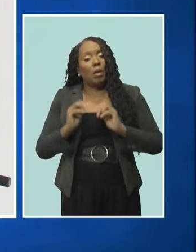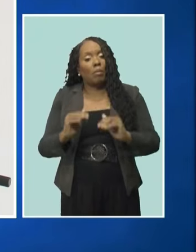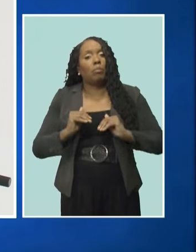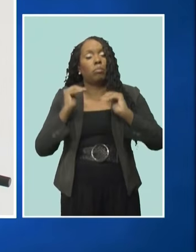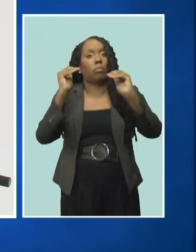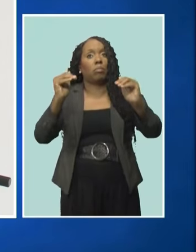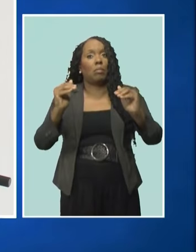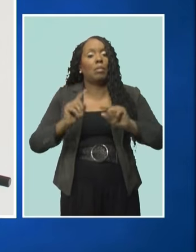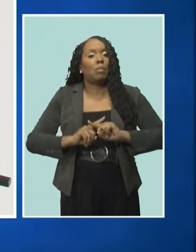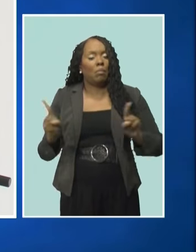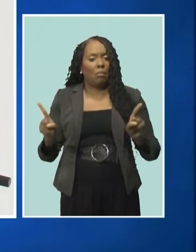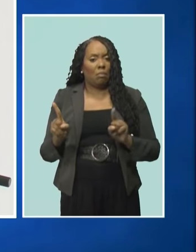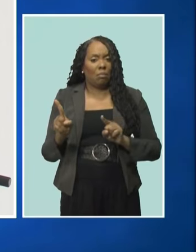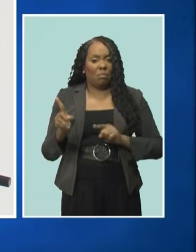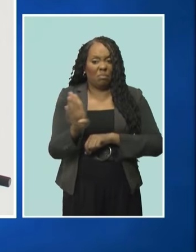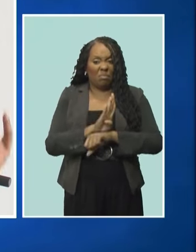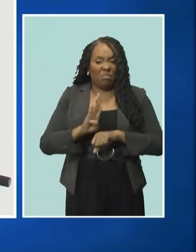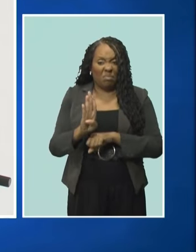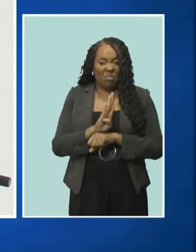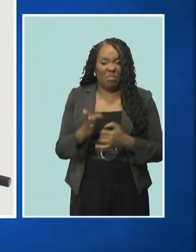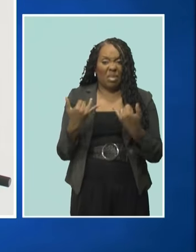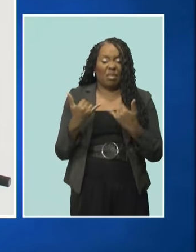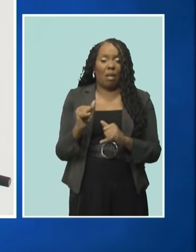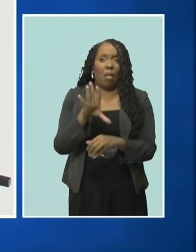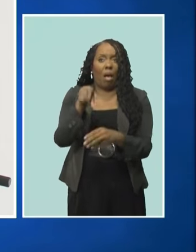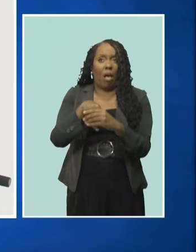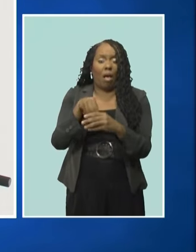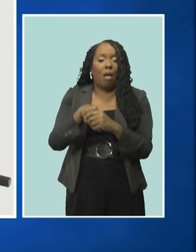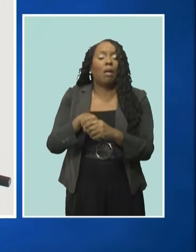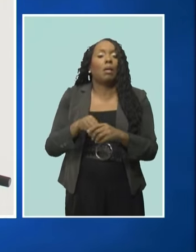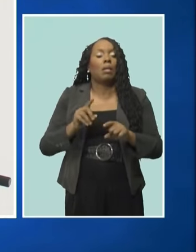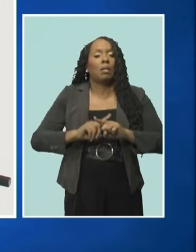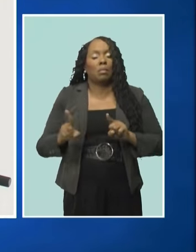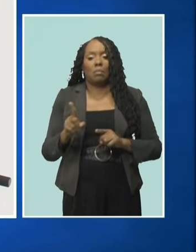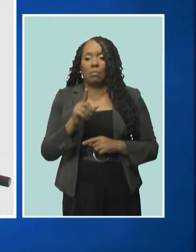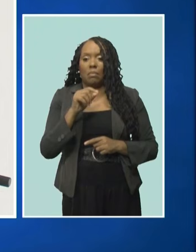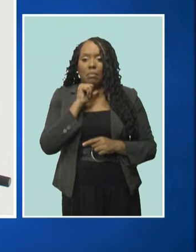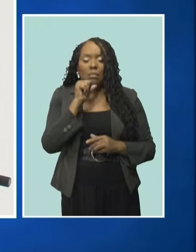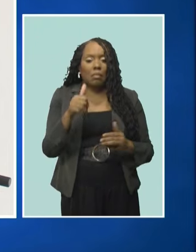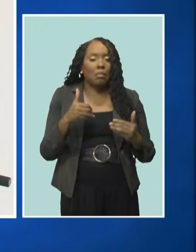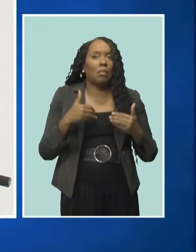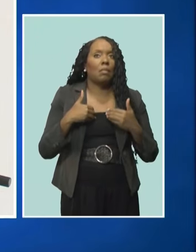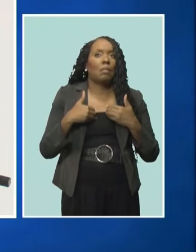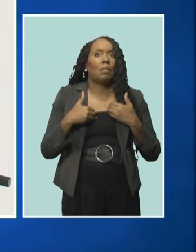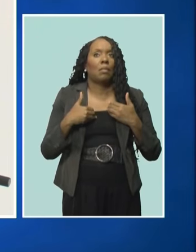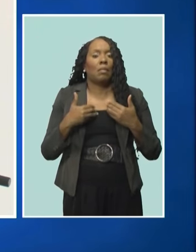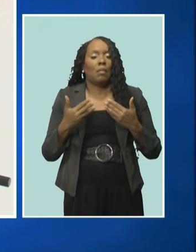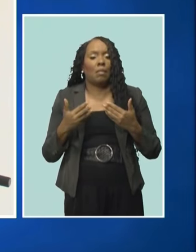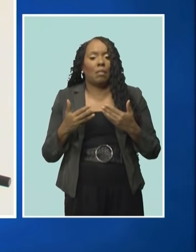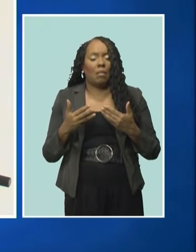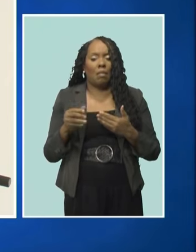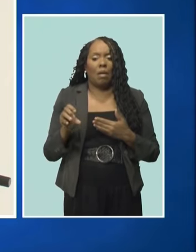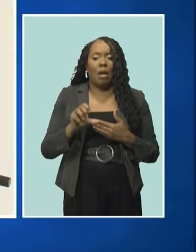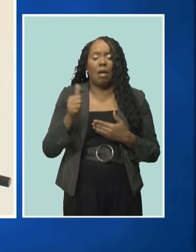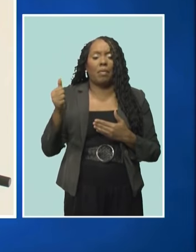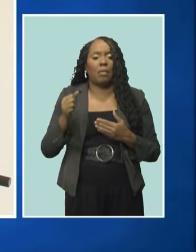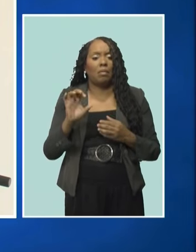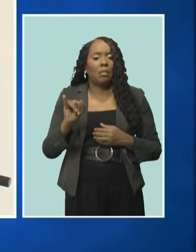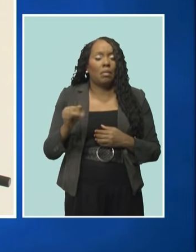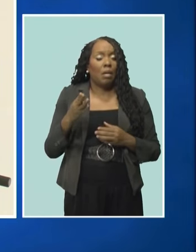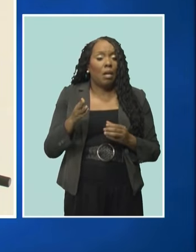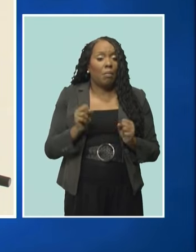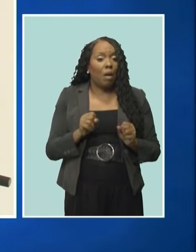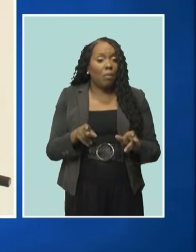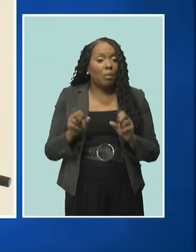says Barbados cannot continue to make investments and not create avenues of enterprise for its citizens. This country